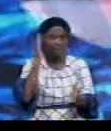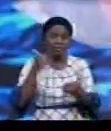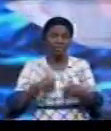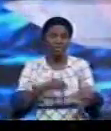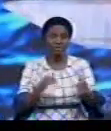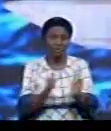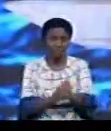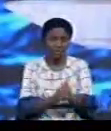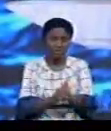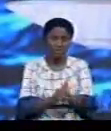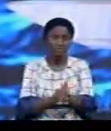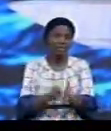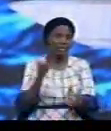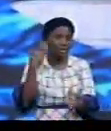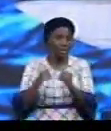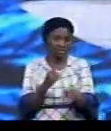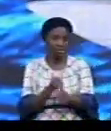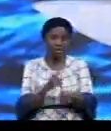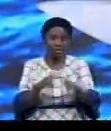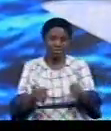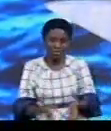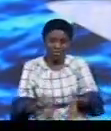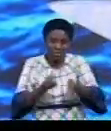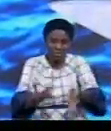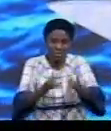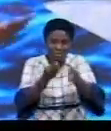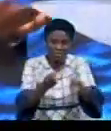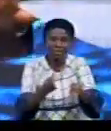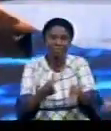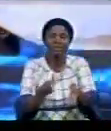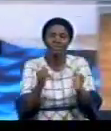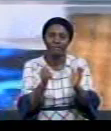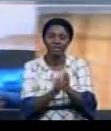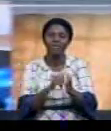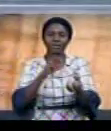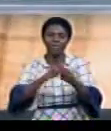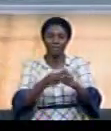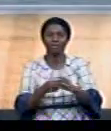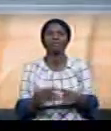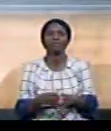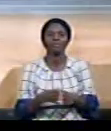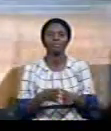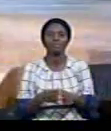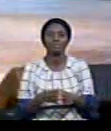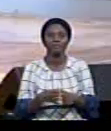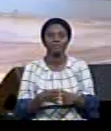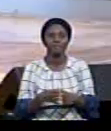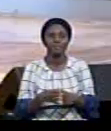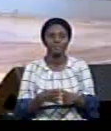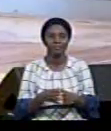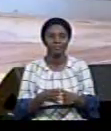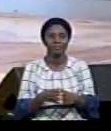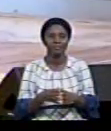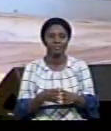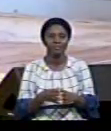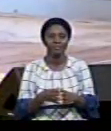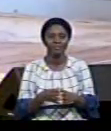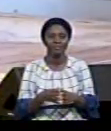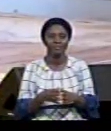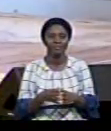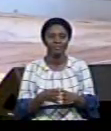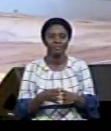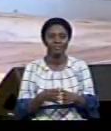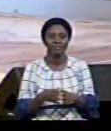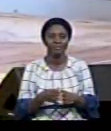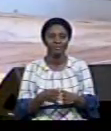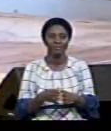then we're told he humbled himself greatly before the God of his fathers. Look